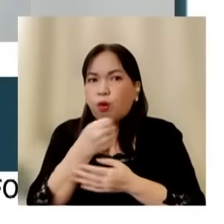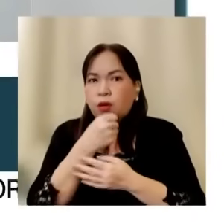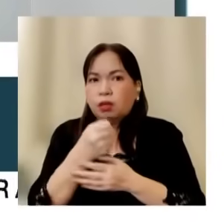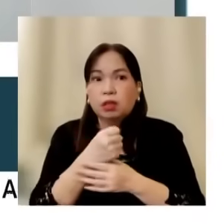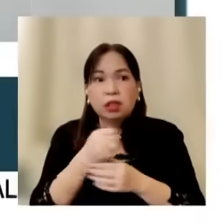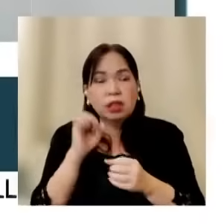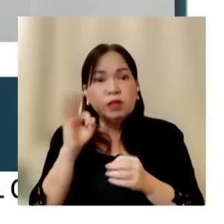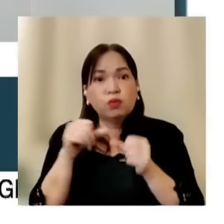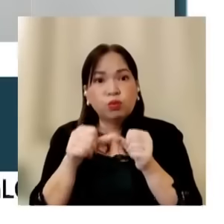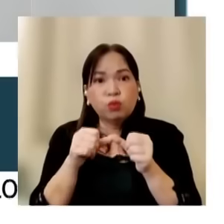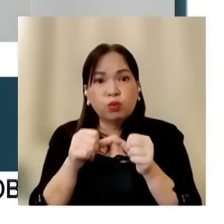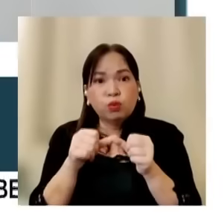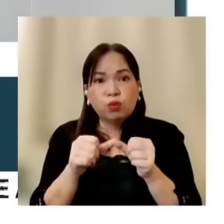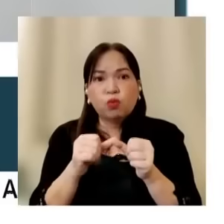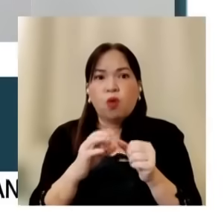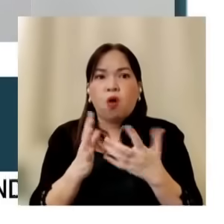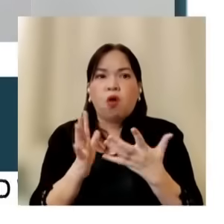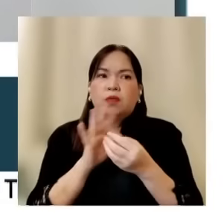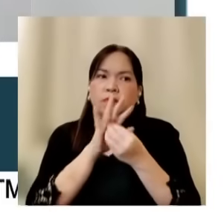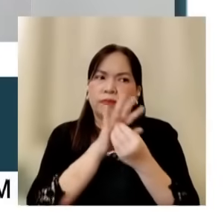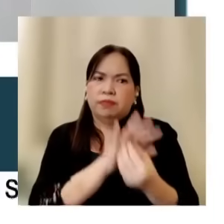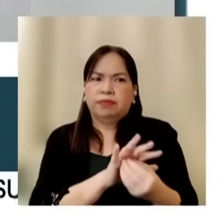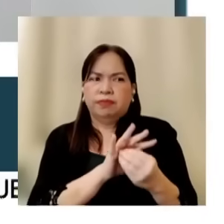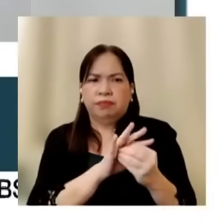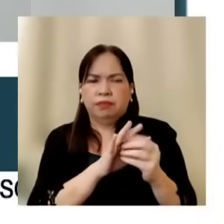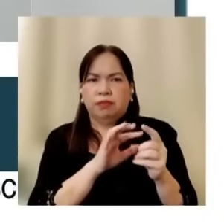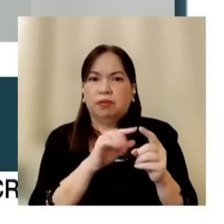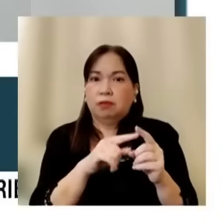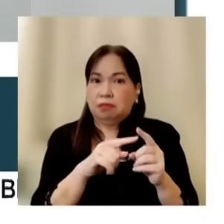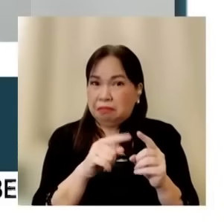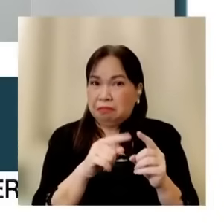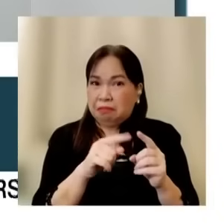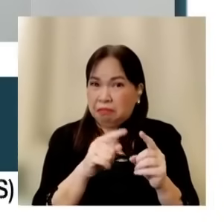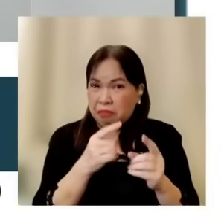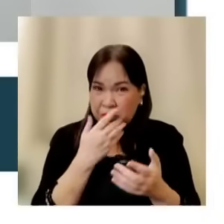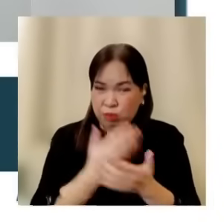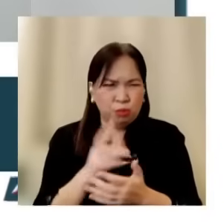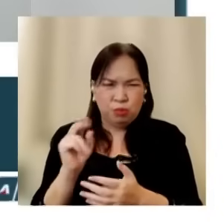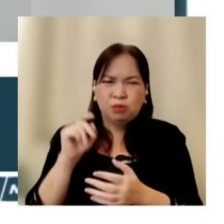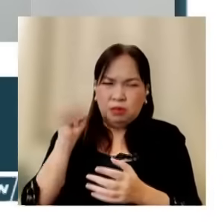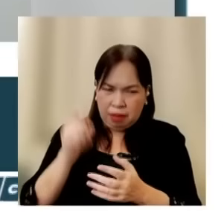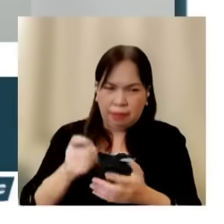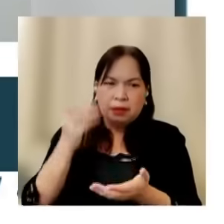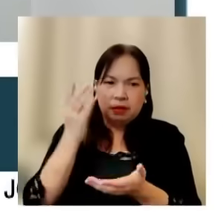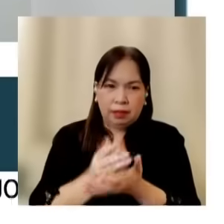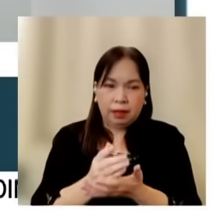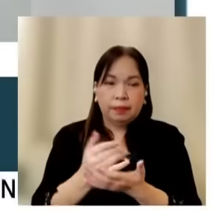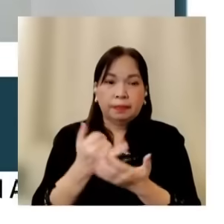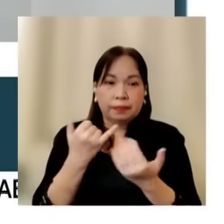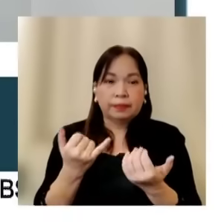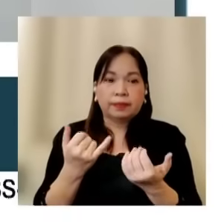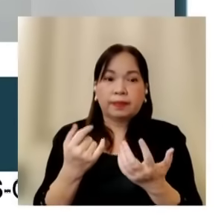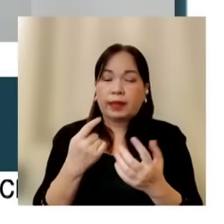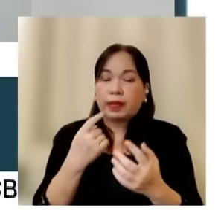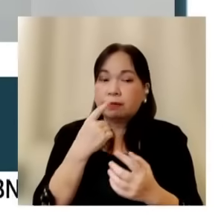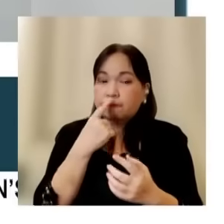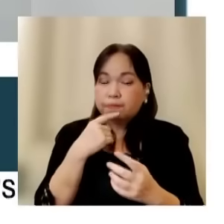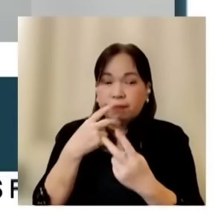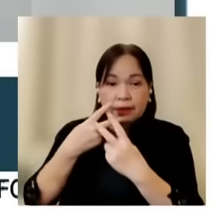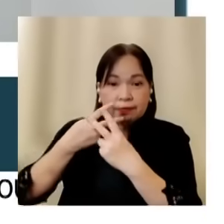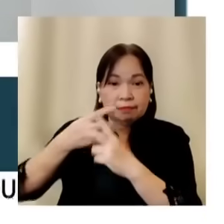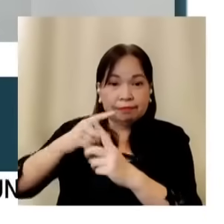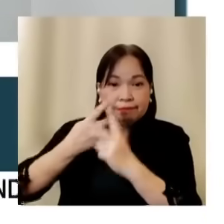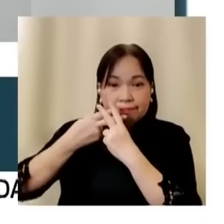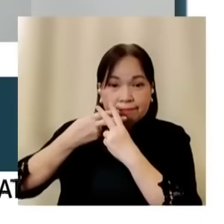and intimidation would still be the order of the day. Mm-hmm. Right now, Carmina, red tagging has become normalized, and that's why it's such a welcome relief,